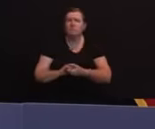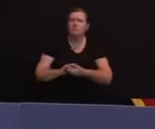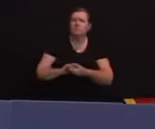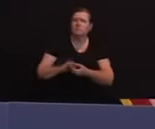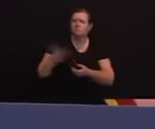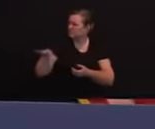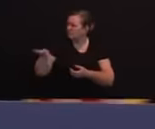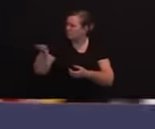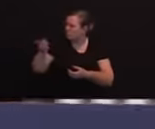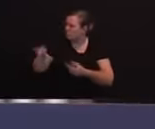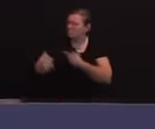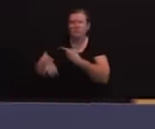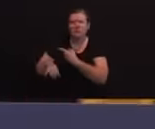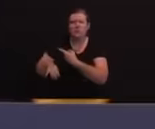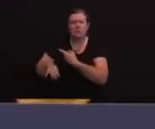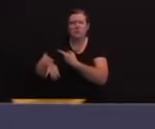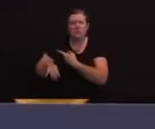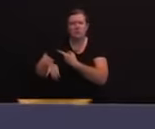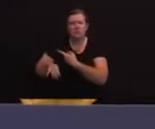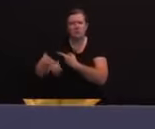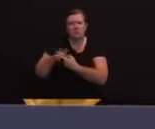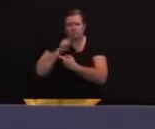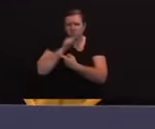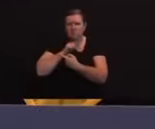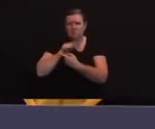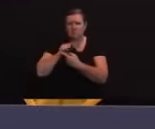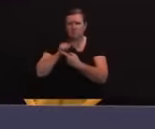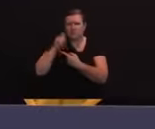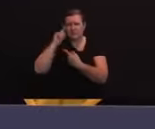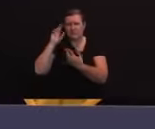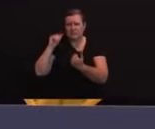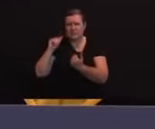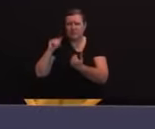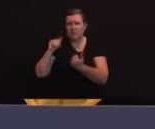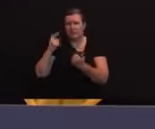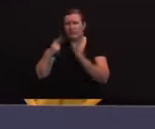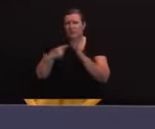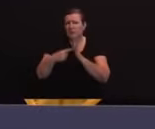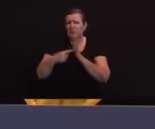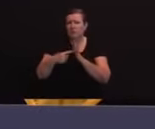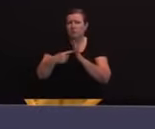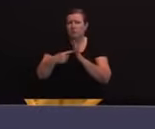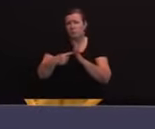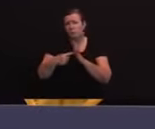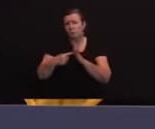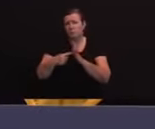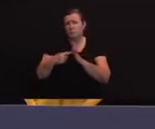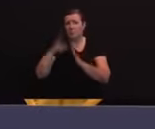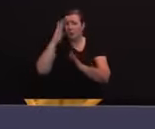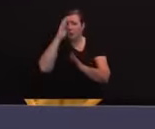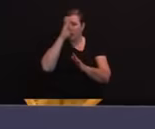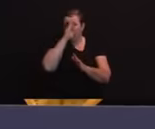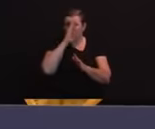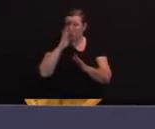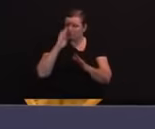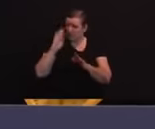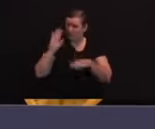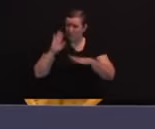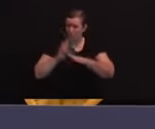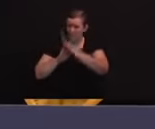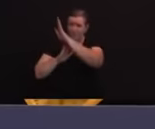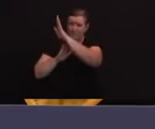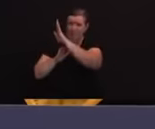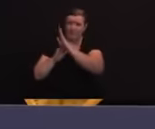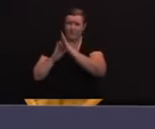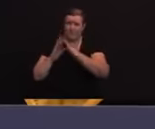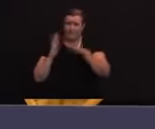of expectation. I think the models show us that hospitalizations are going up. The question is